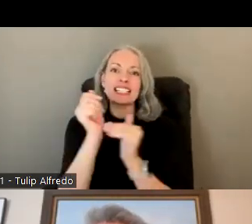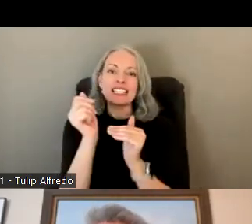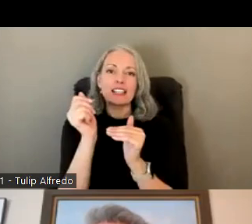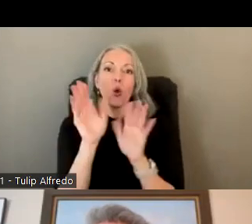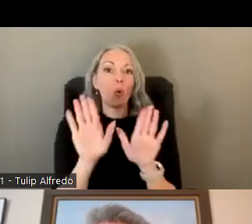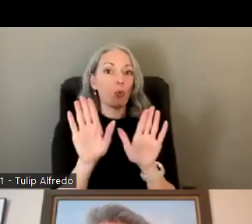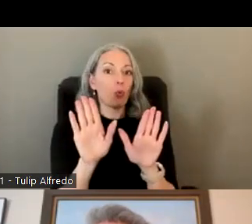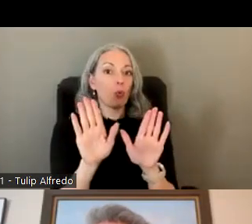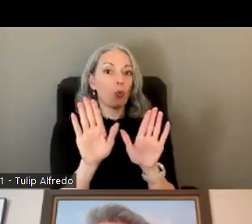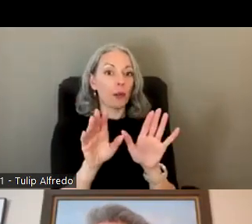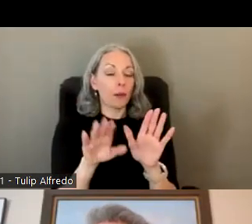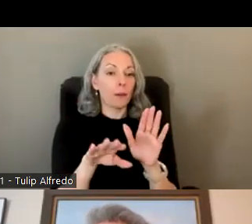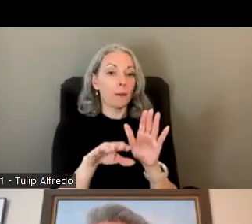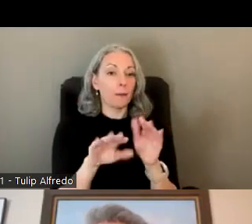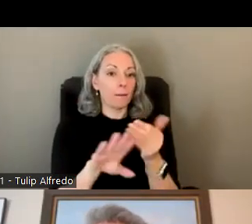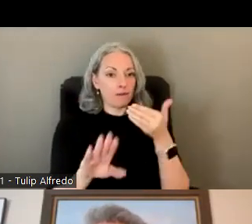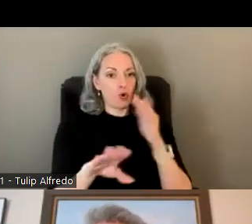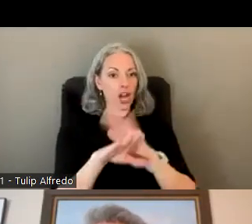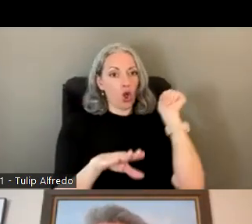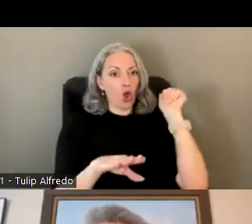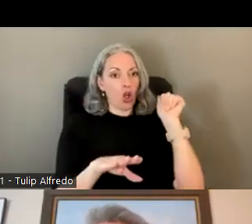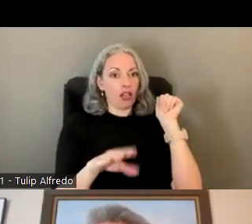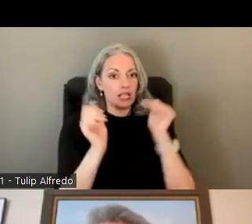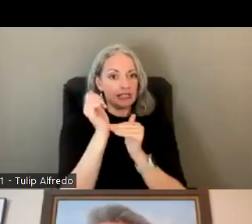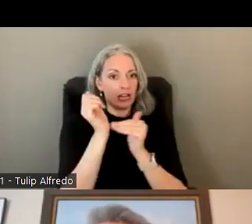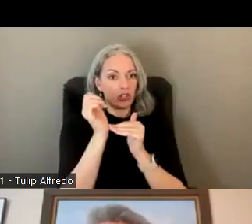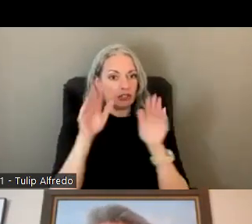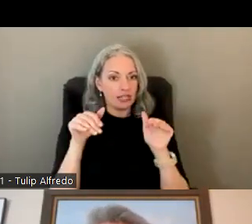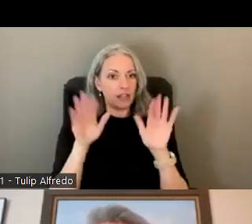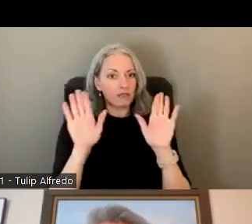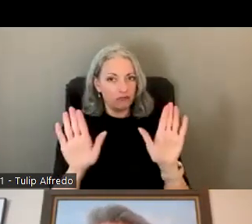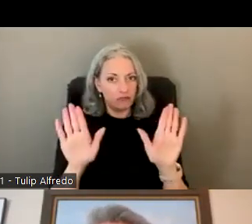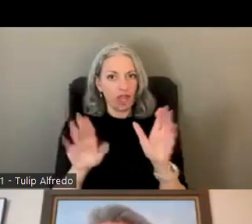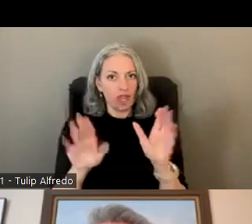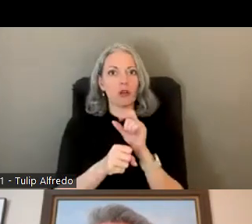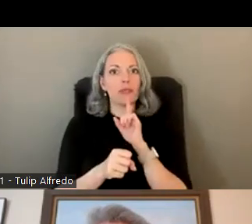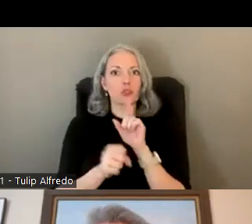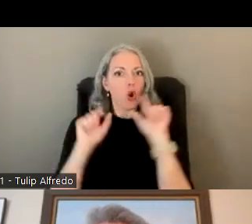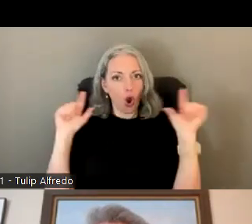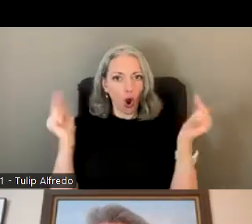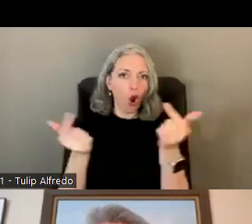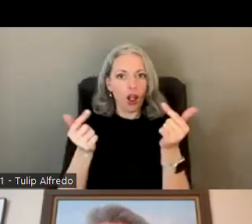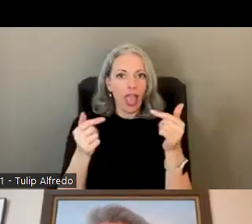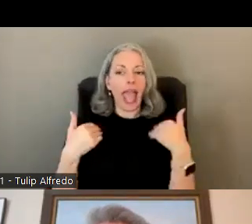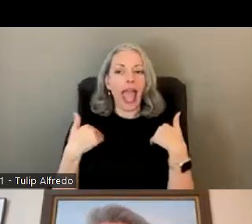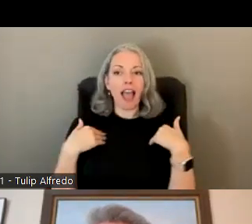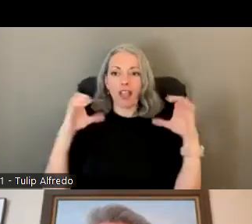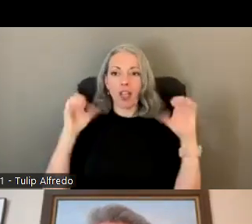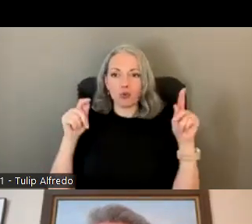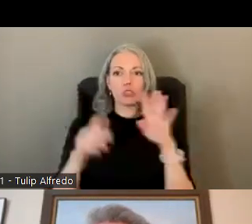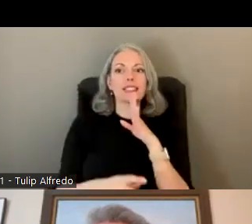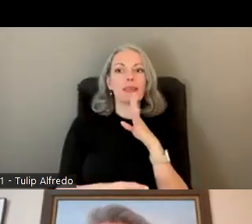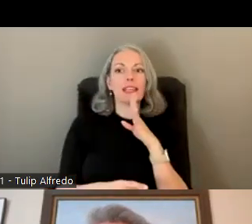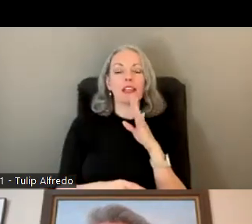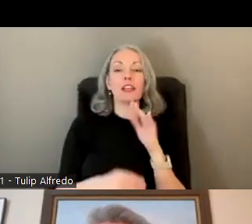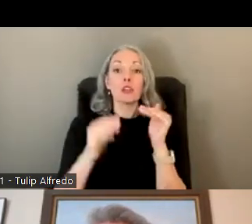Let me just, before I call on Dr. Maybe you didn't weigh in yet. I'll let you weigh in, and then I want to make sure everybody has a chance to speak. So go